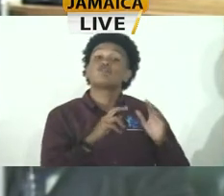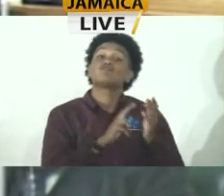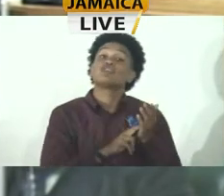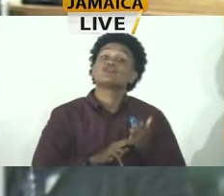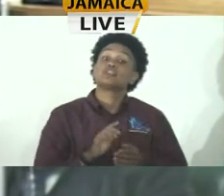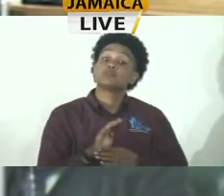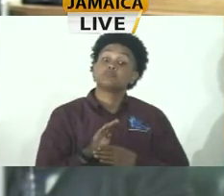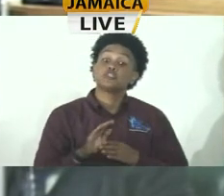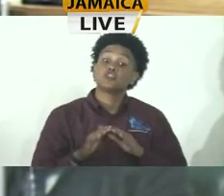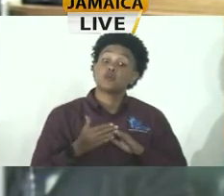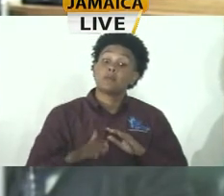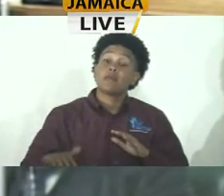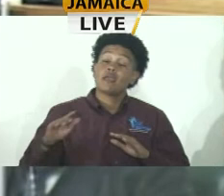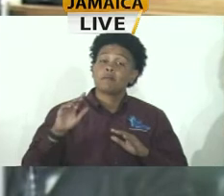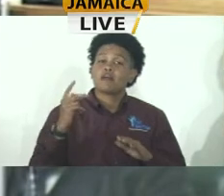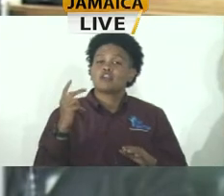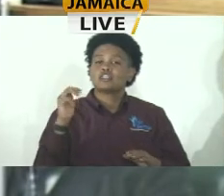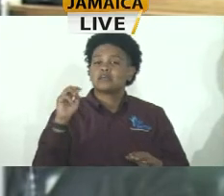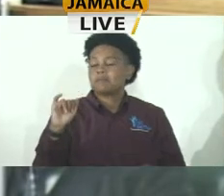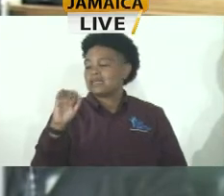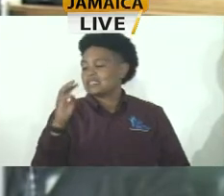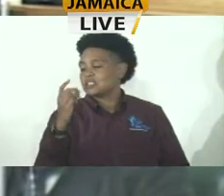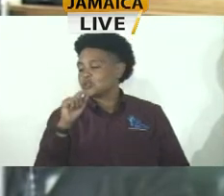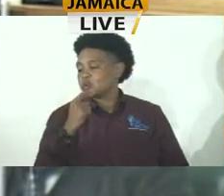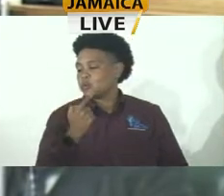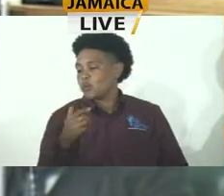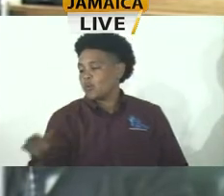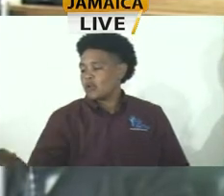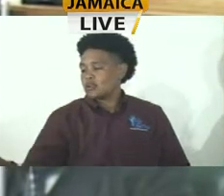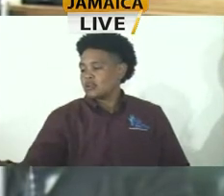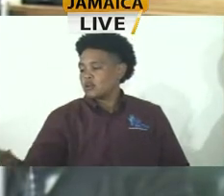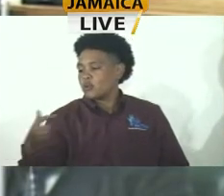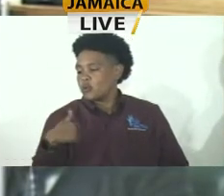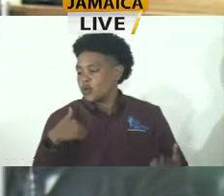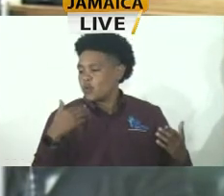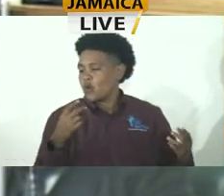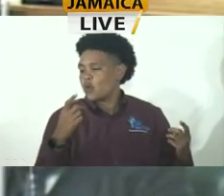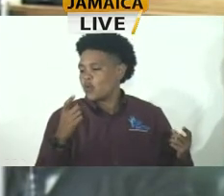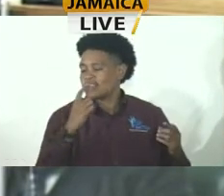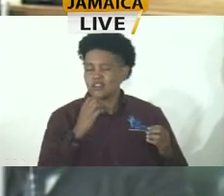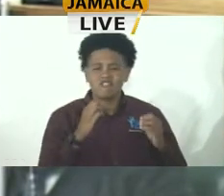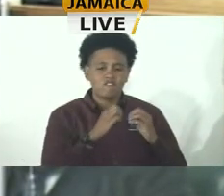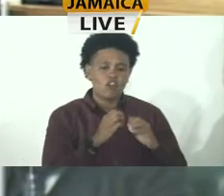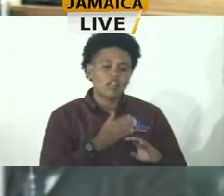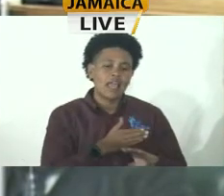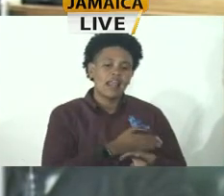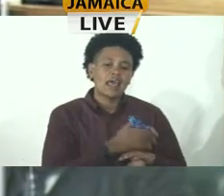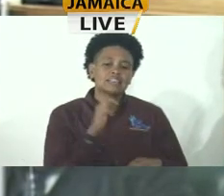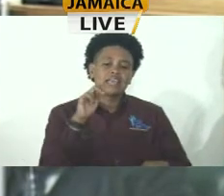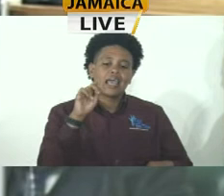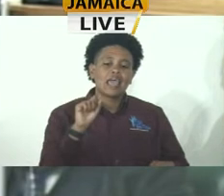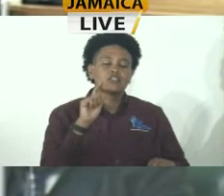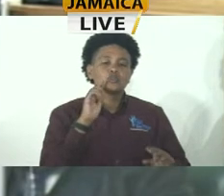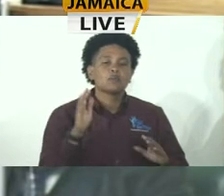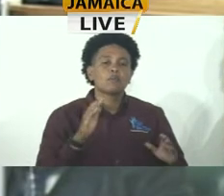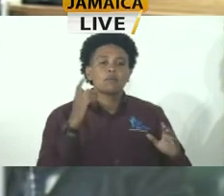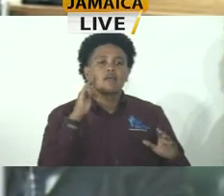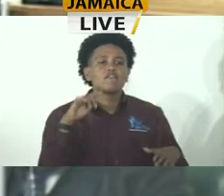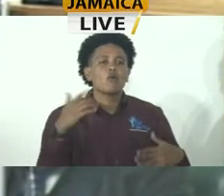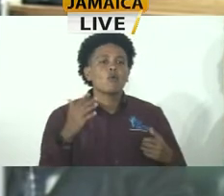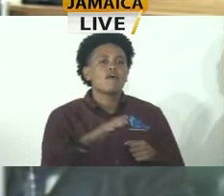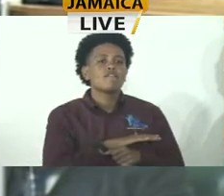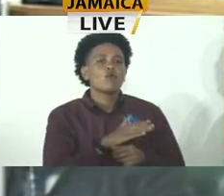thursday may 6 2021 we are moving quickly to further enhance ends to prepare for a full